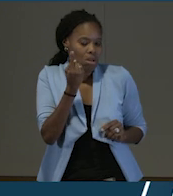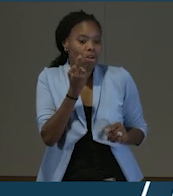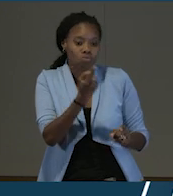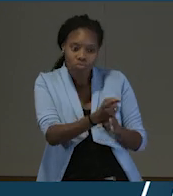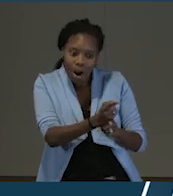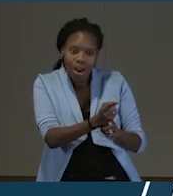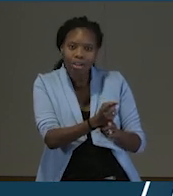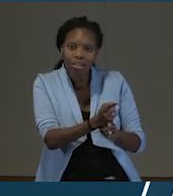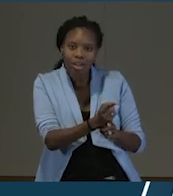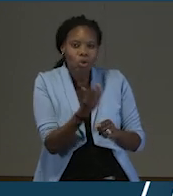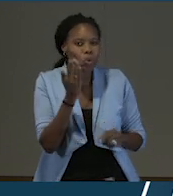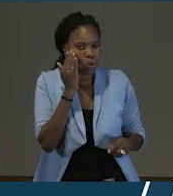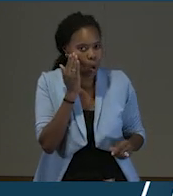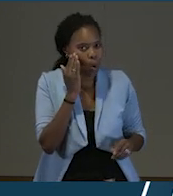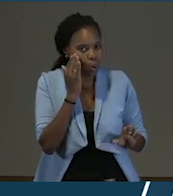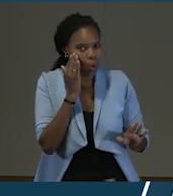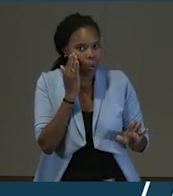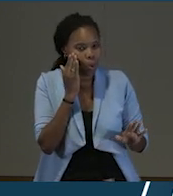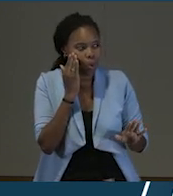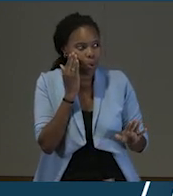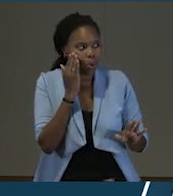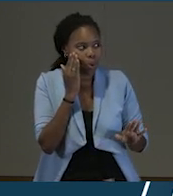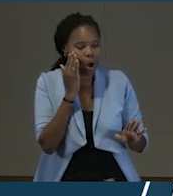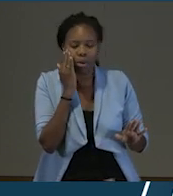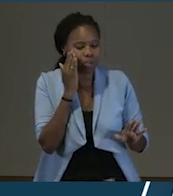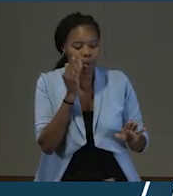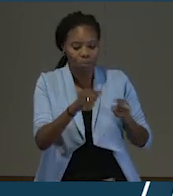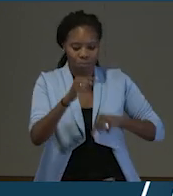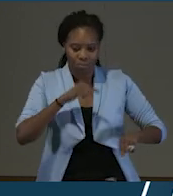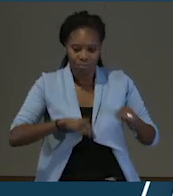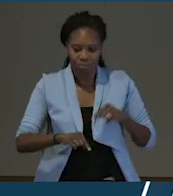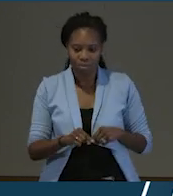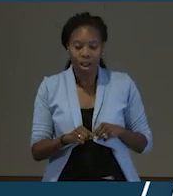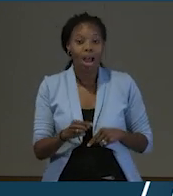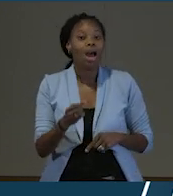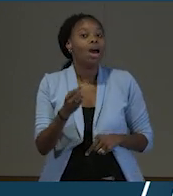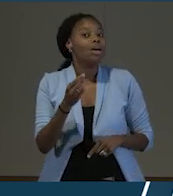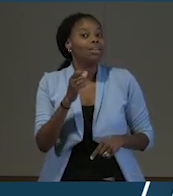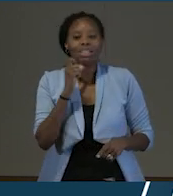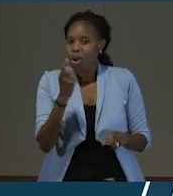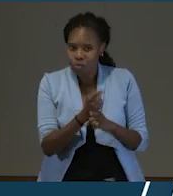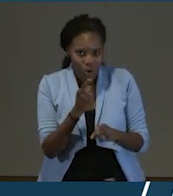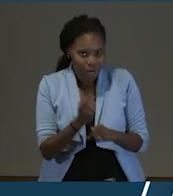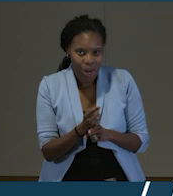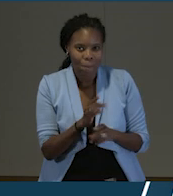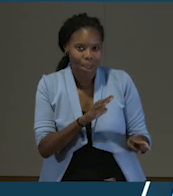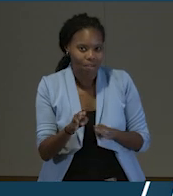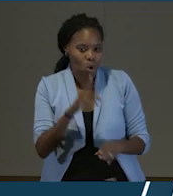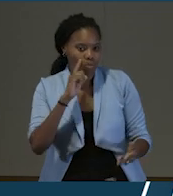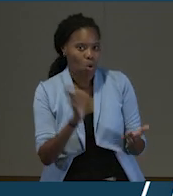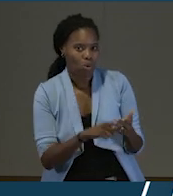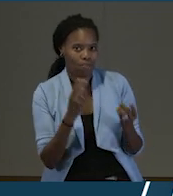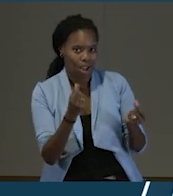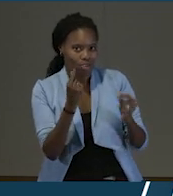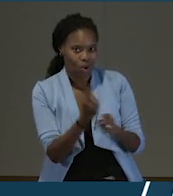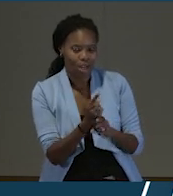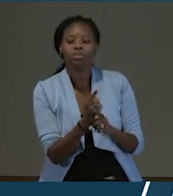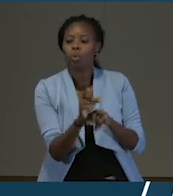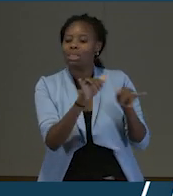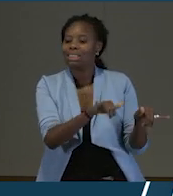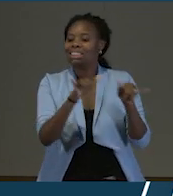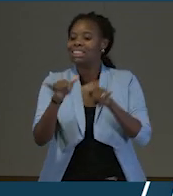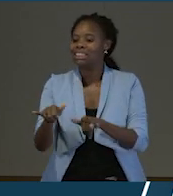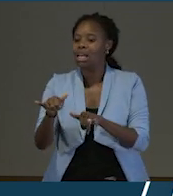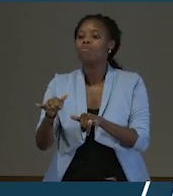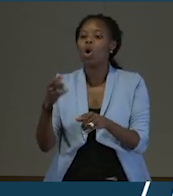Every time you notice inappropriate behavior. And of course, remember to use those social and emotional comments, that language, to